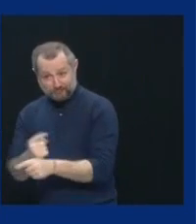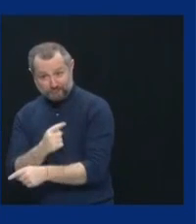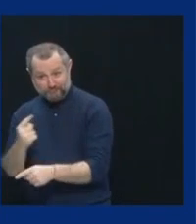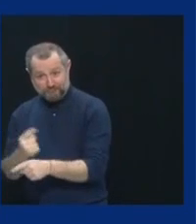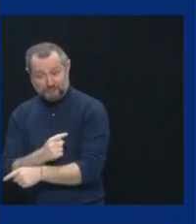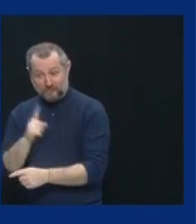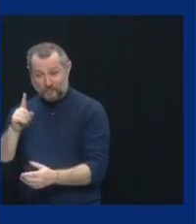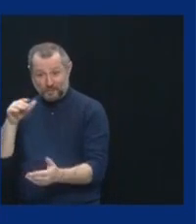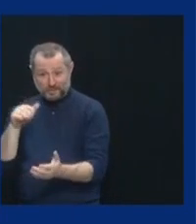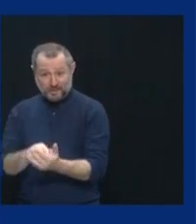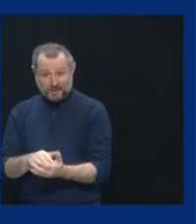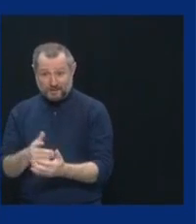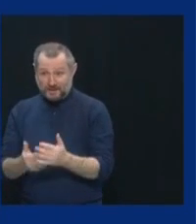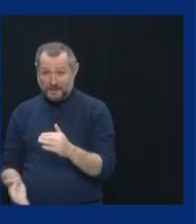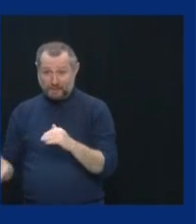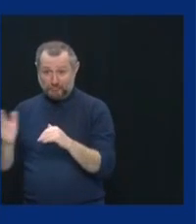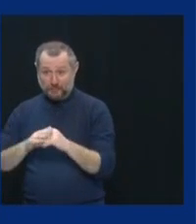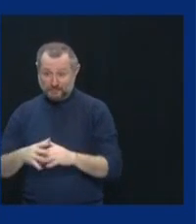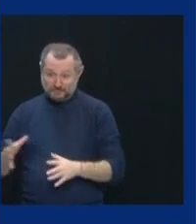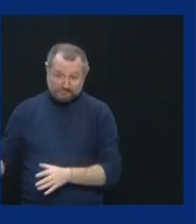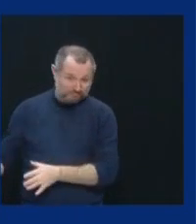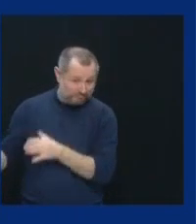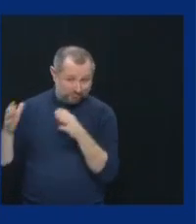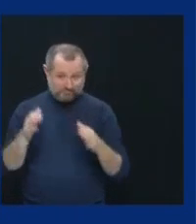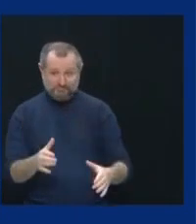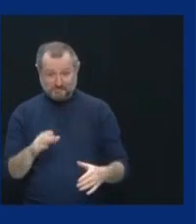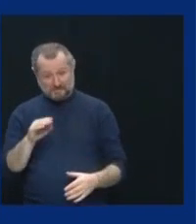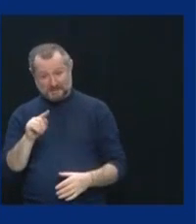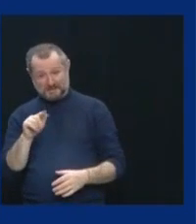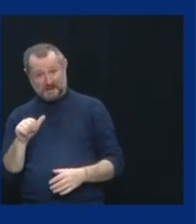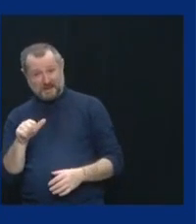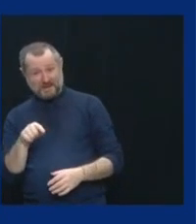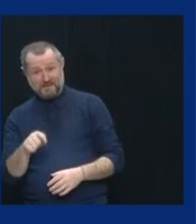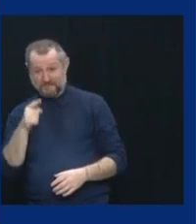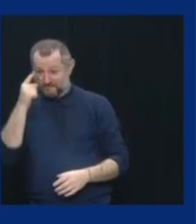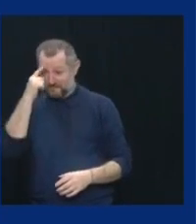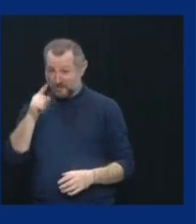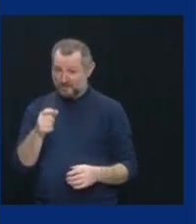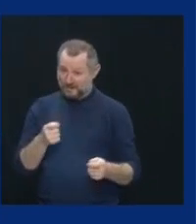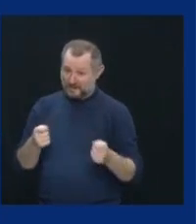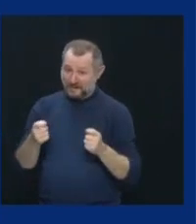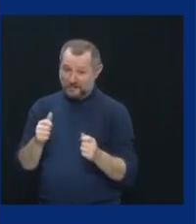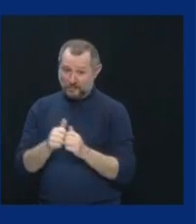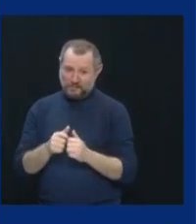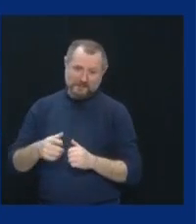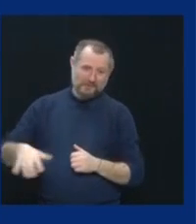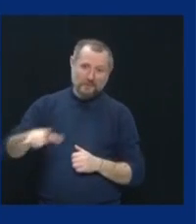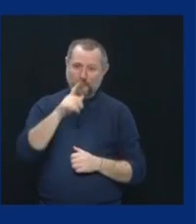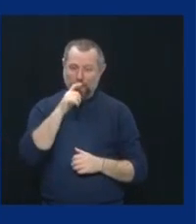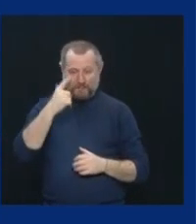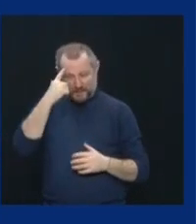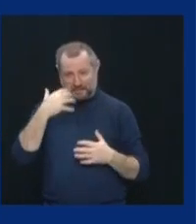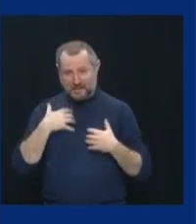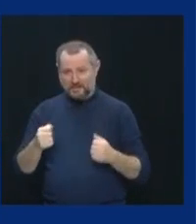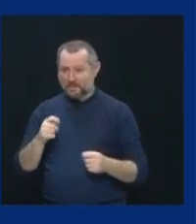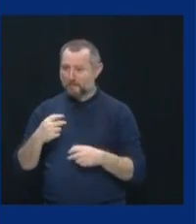another 1,000 officers into the MTA system to primarily deal with people having mental health problems? Yeah,